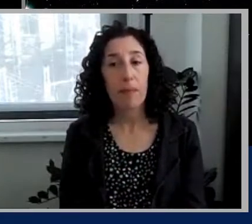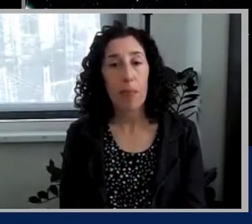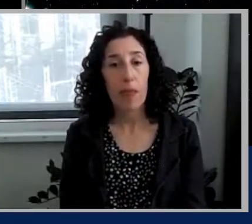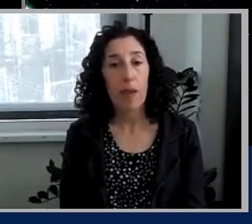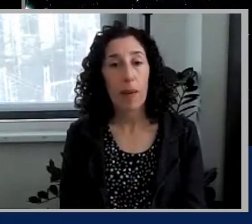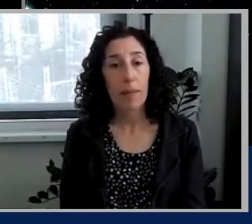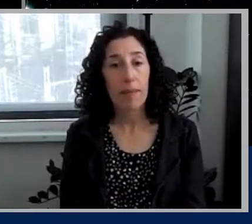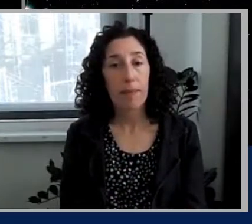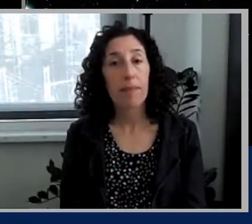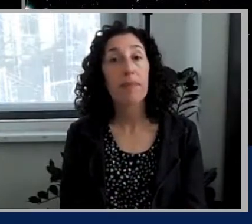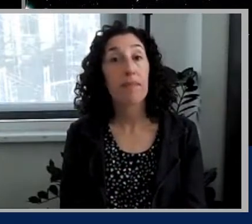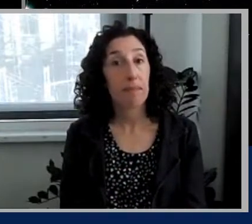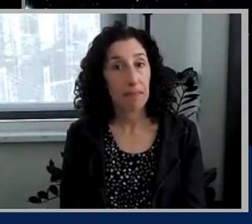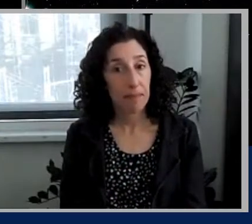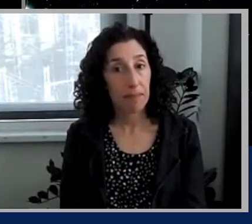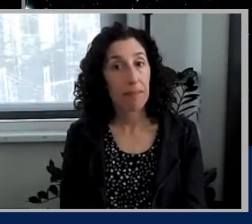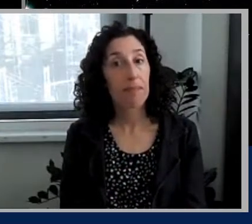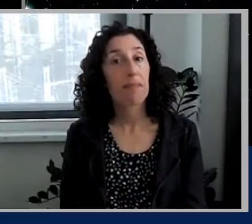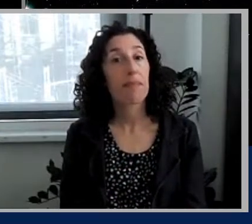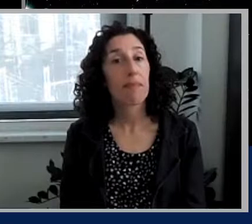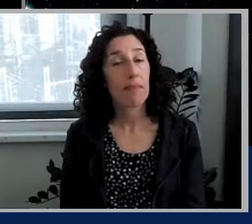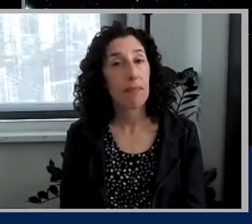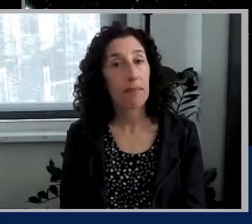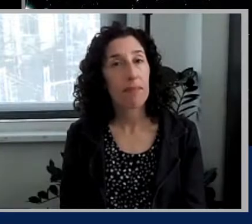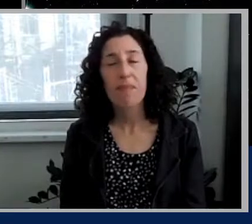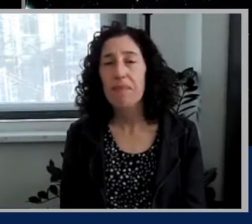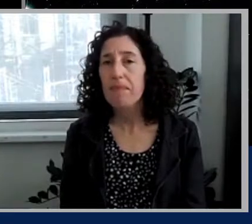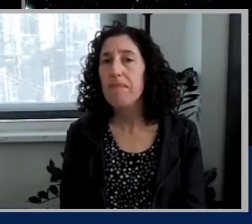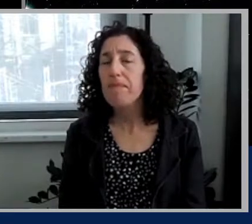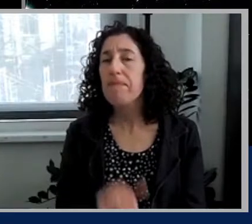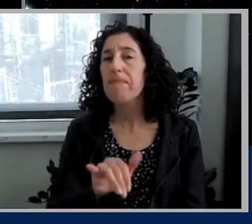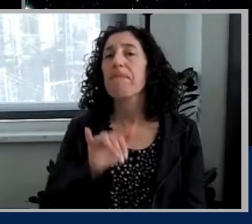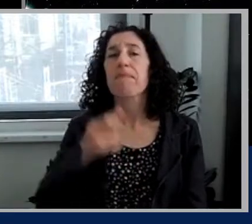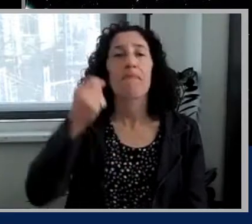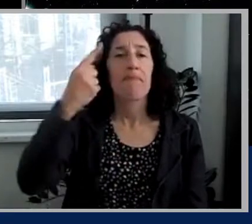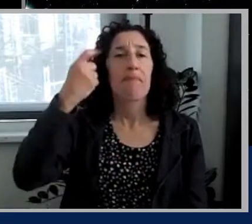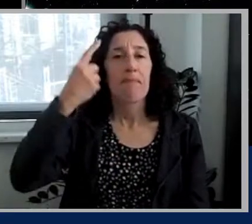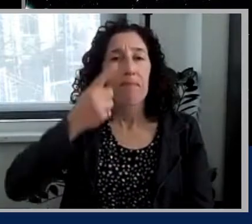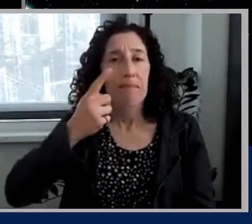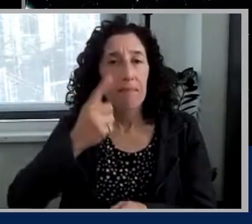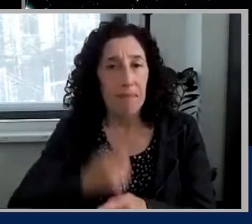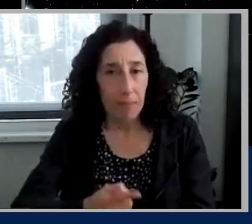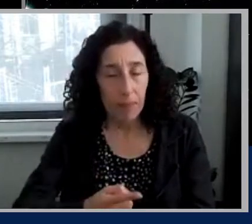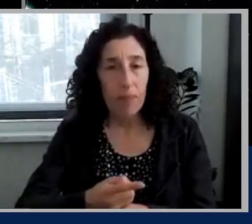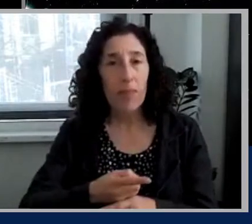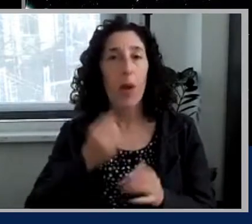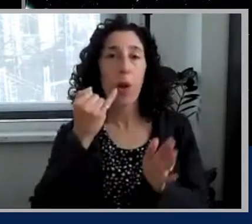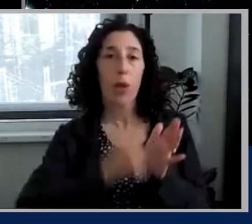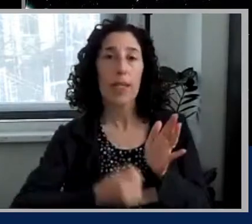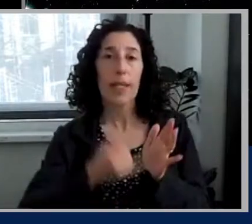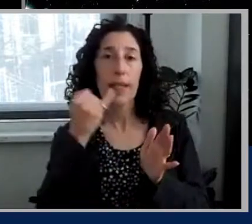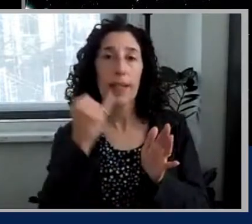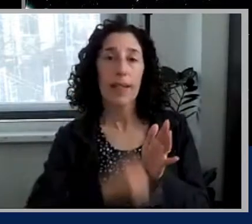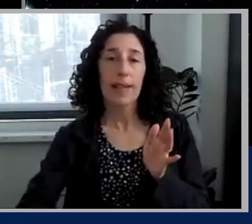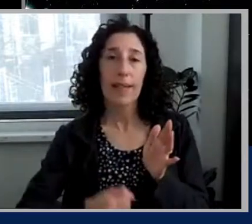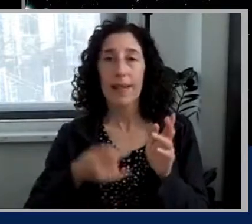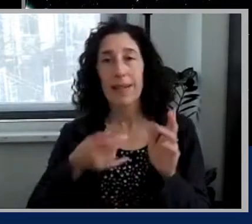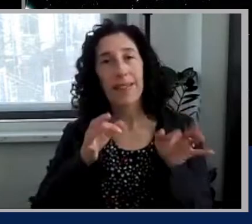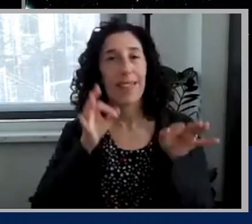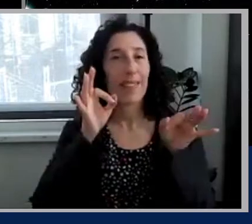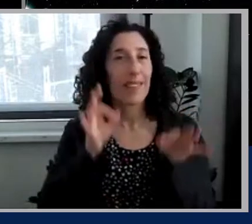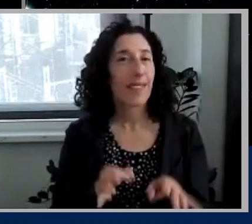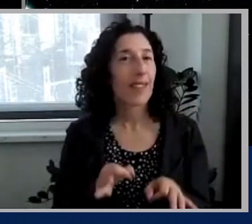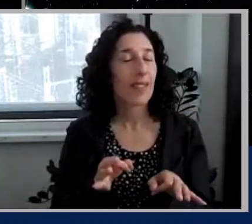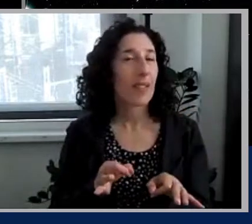there's choices that are made to help communicate what you're trying to communicate. So did you guys land on like those